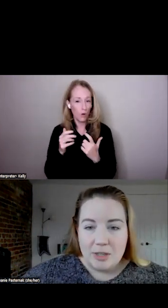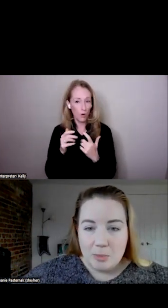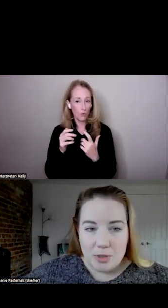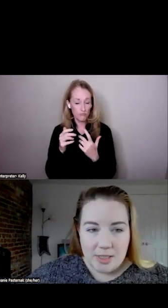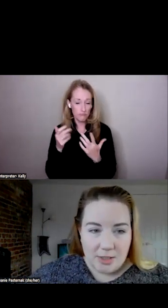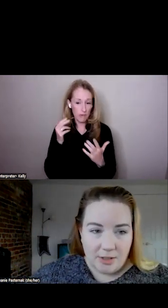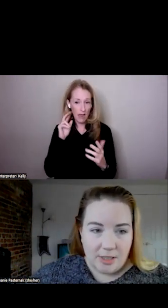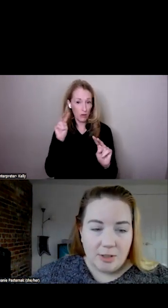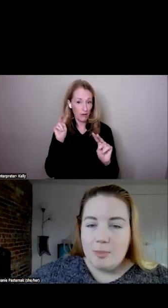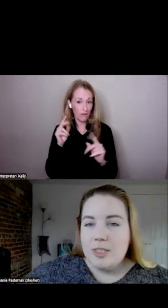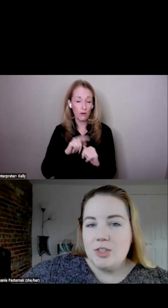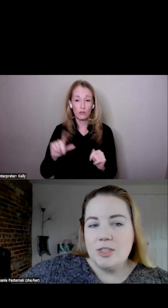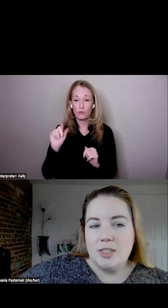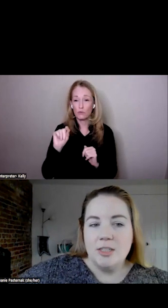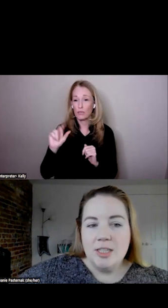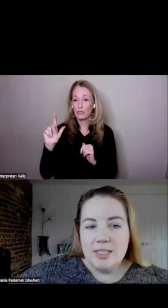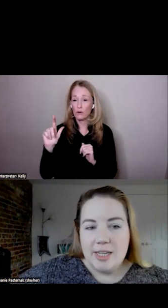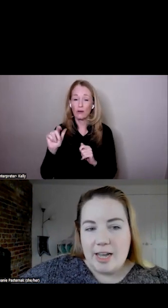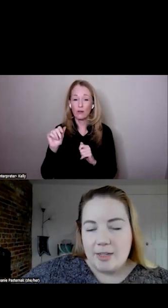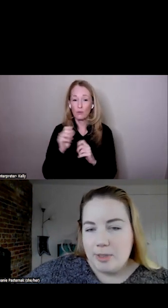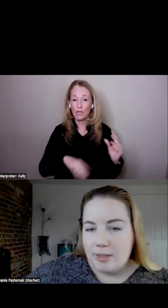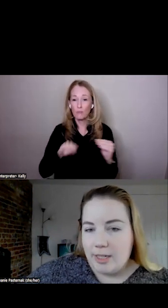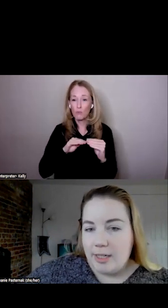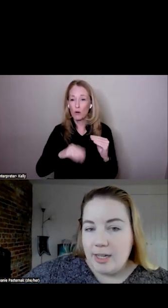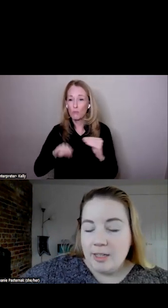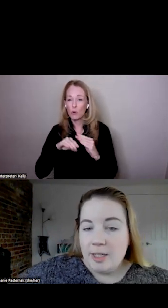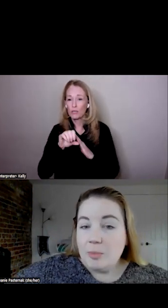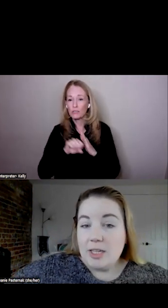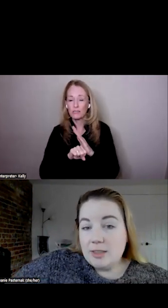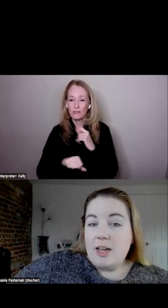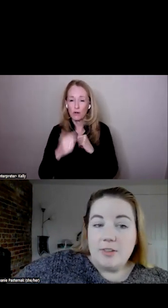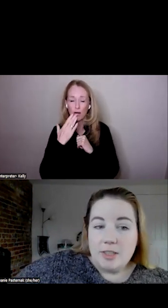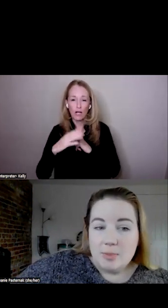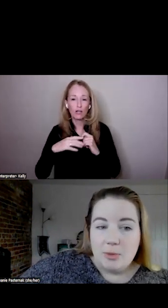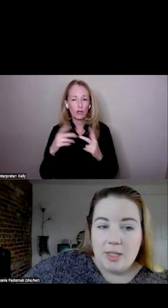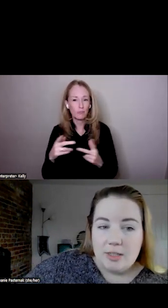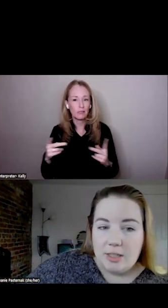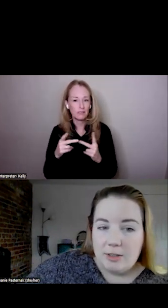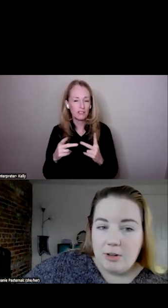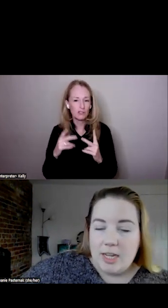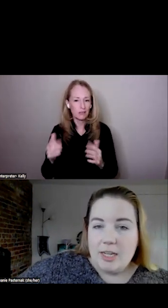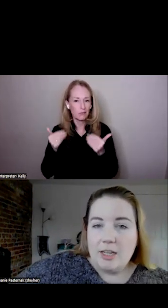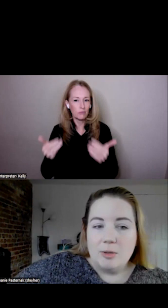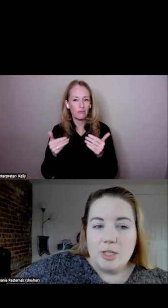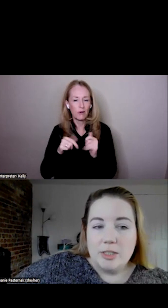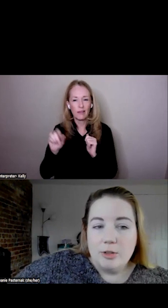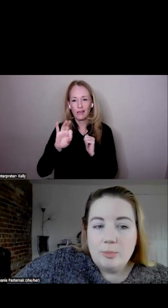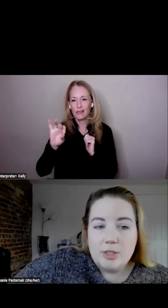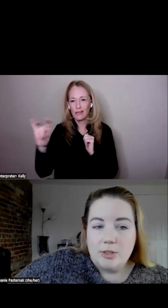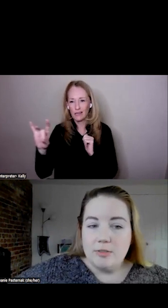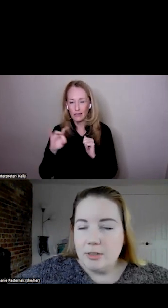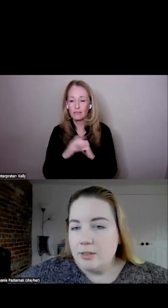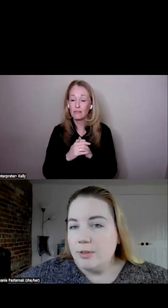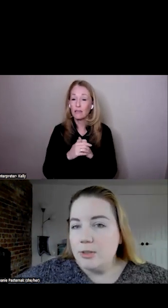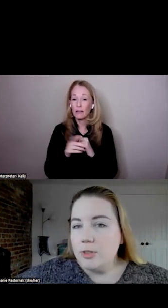I think even more states are in good position to act, with 988 being live at this point. I think they're all gaining a much clearer